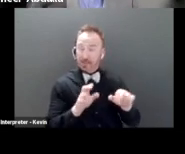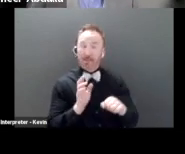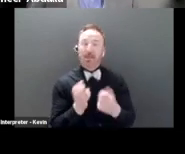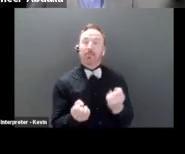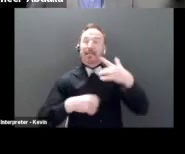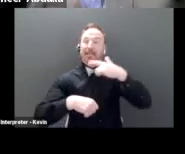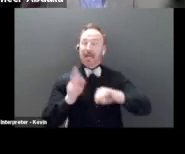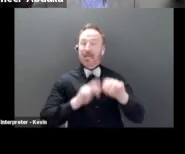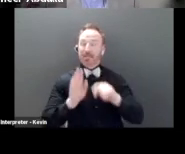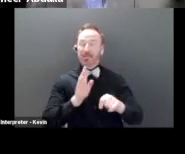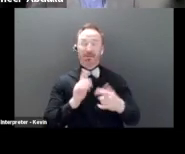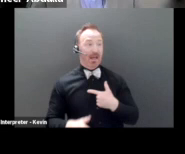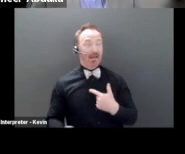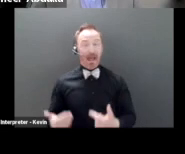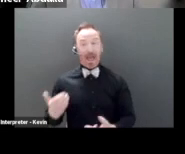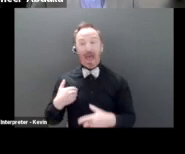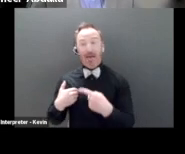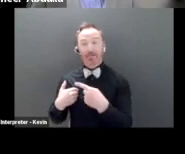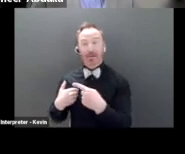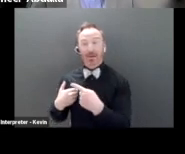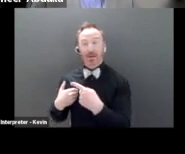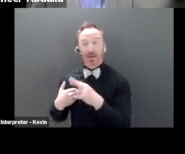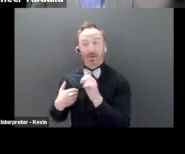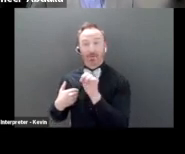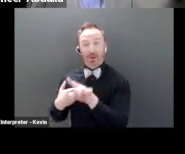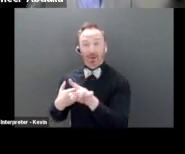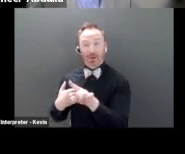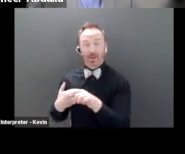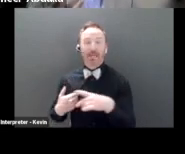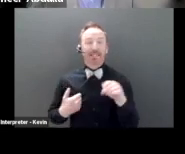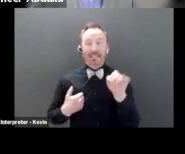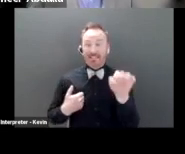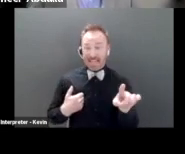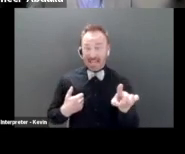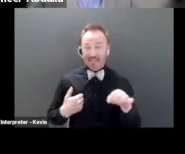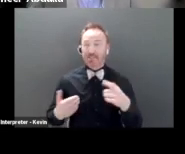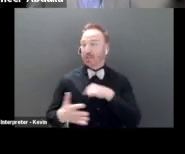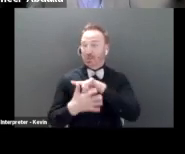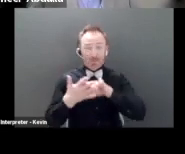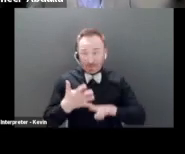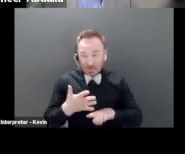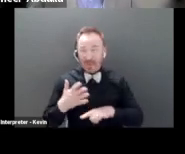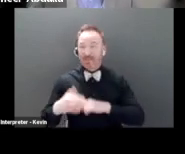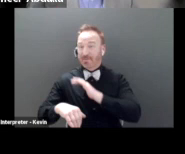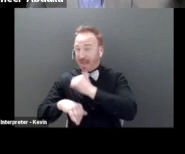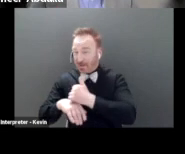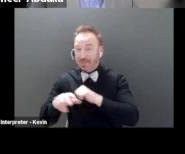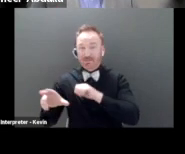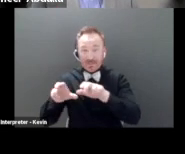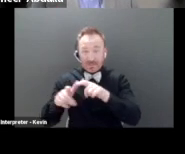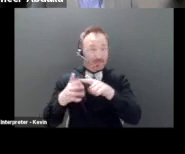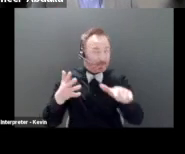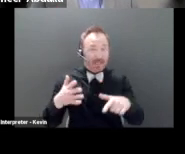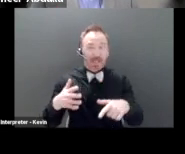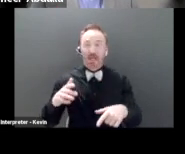have these preferred shares. They do a dividend to their founders, their investors, their angels, and oops, there's now